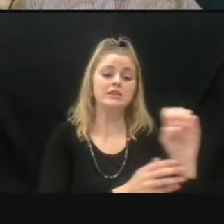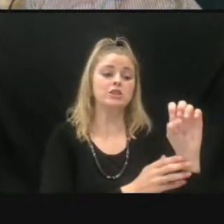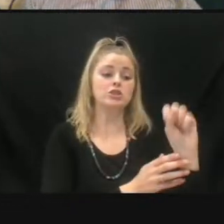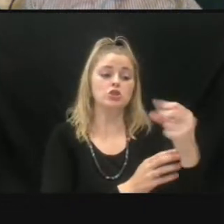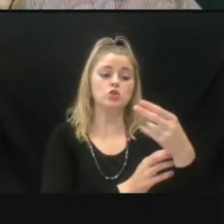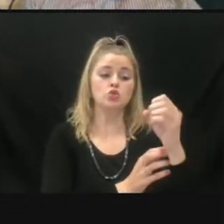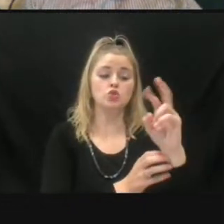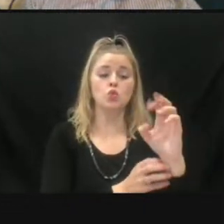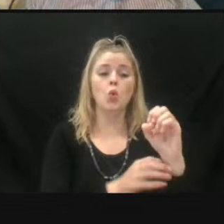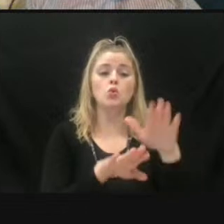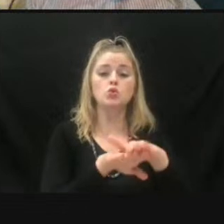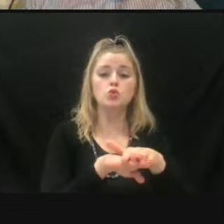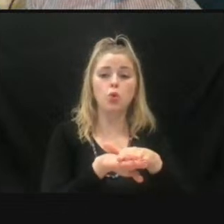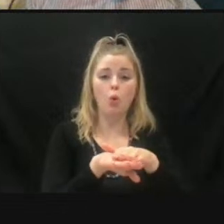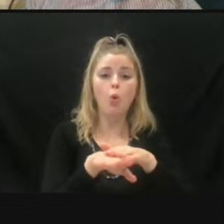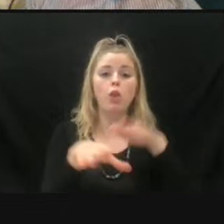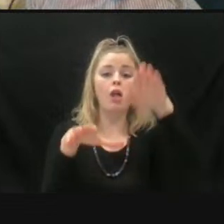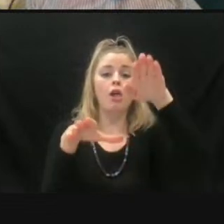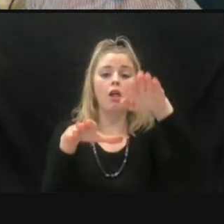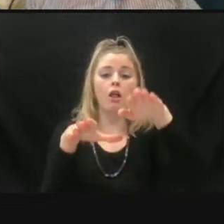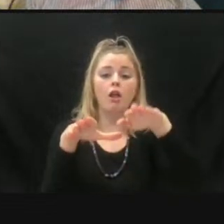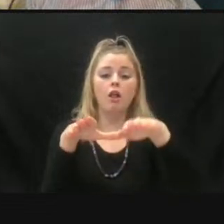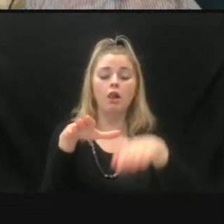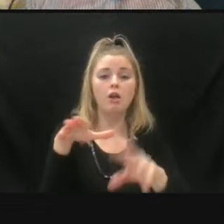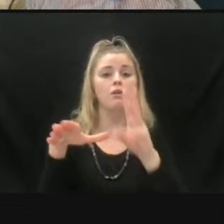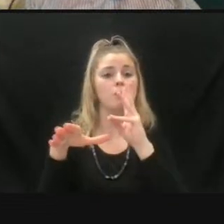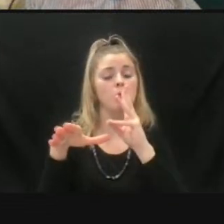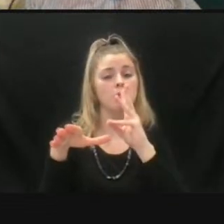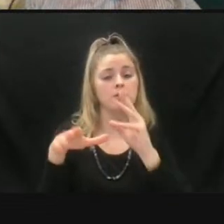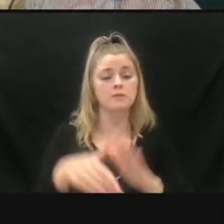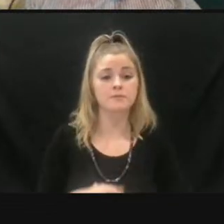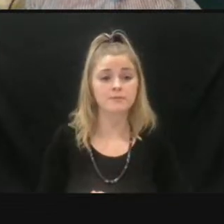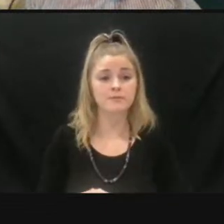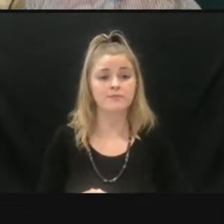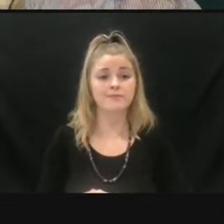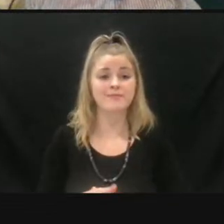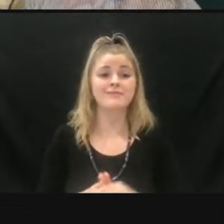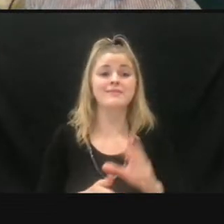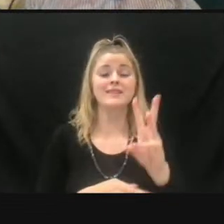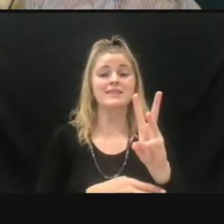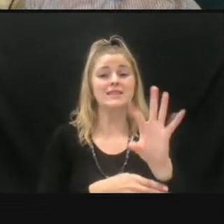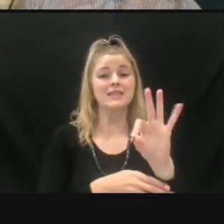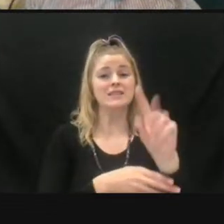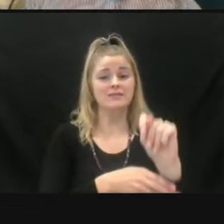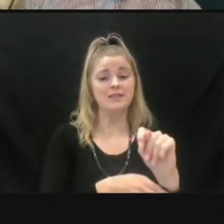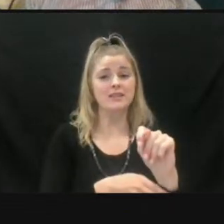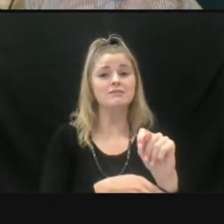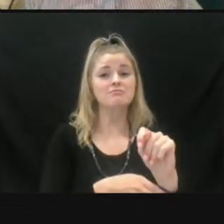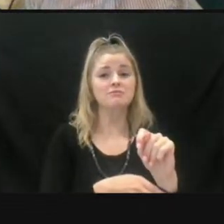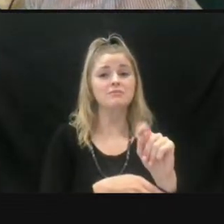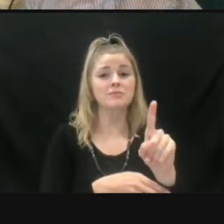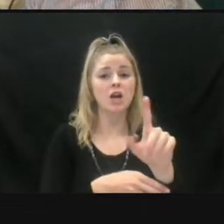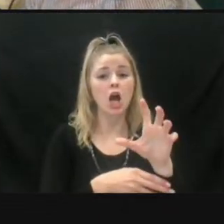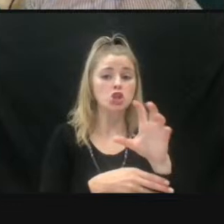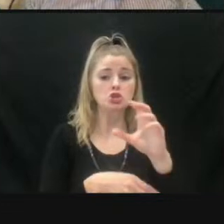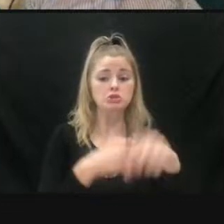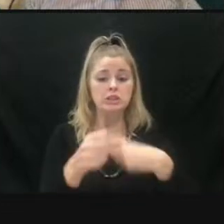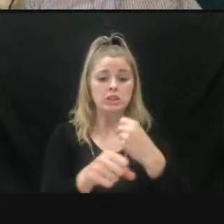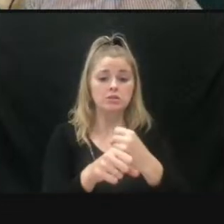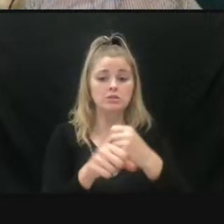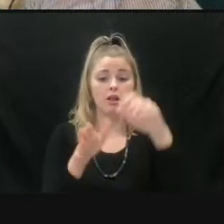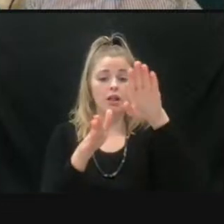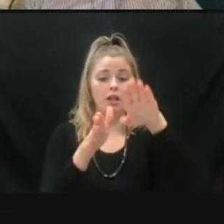that sea level rise should increase by a foot in the next 50 years and 6 feet by the end of the century. Because of